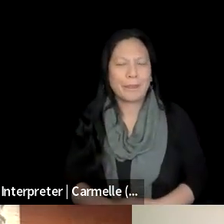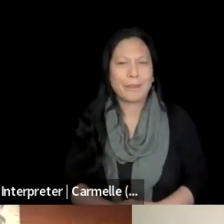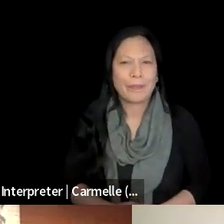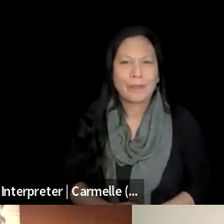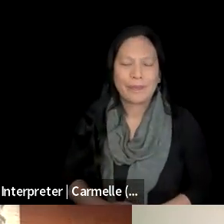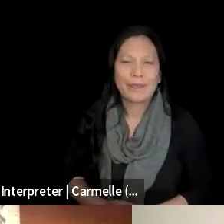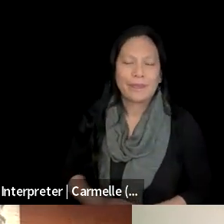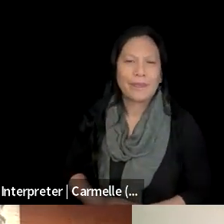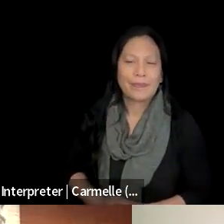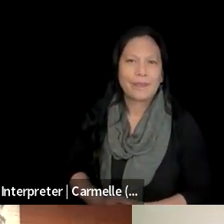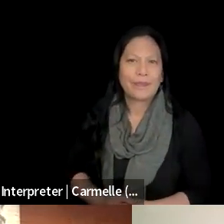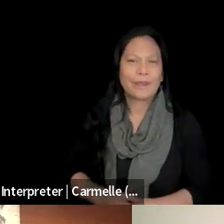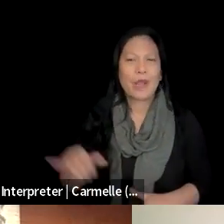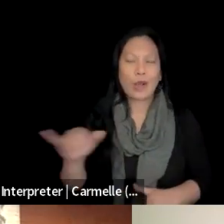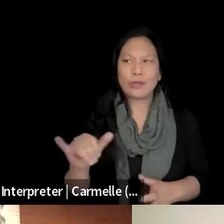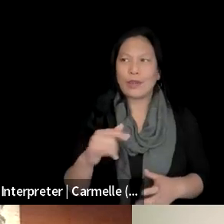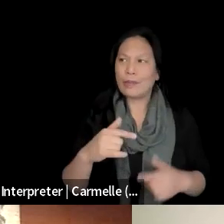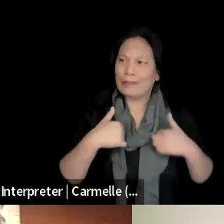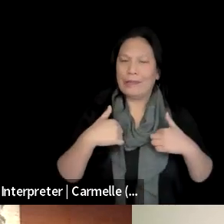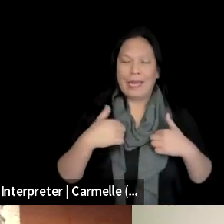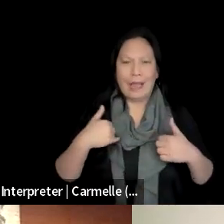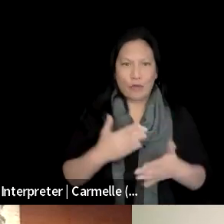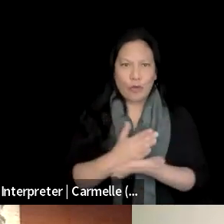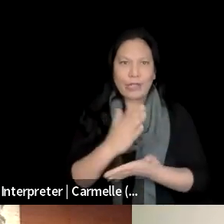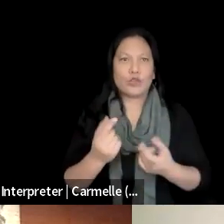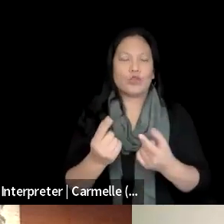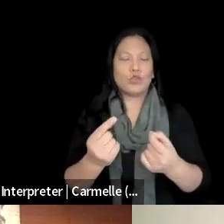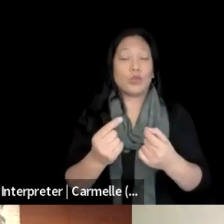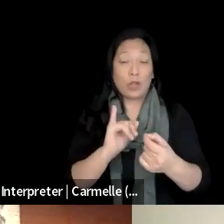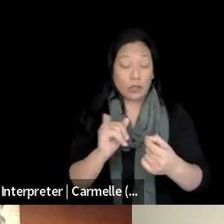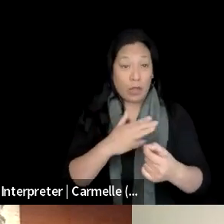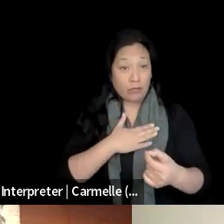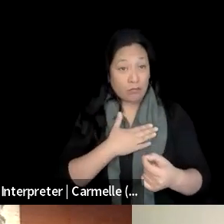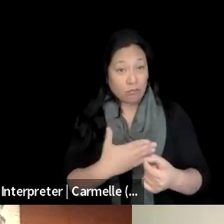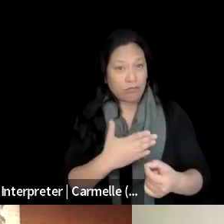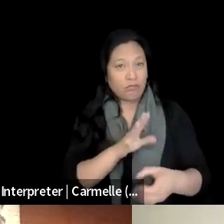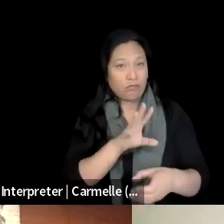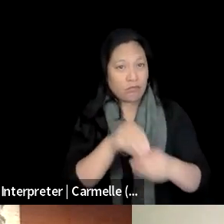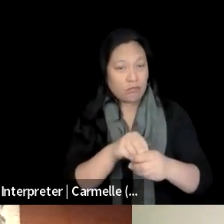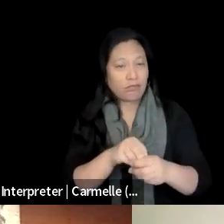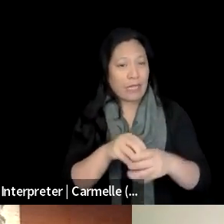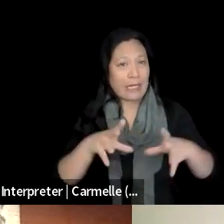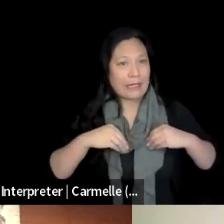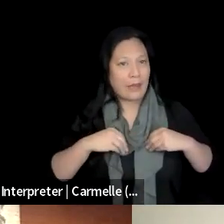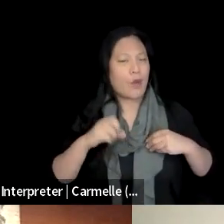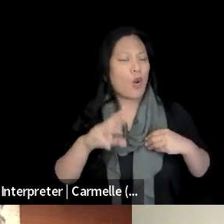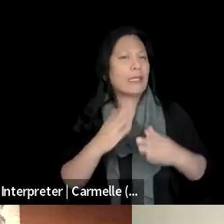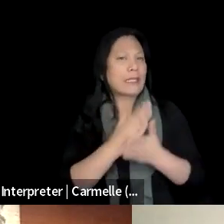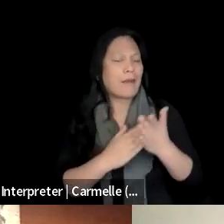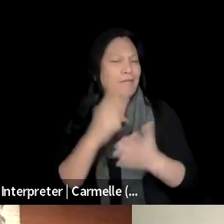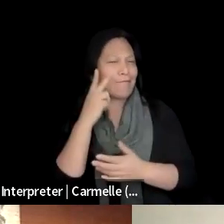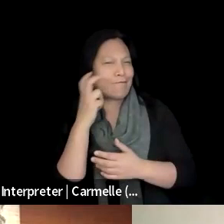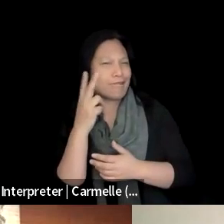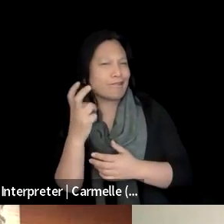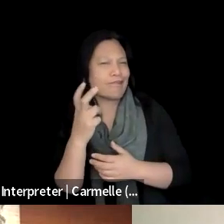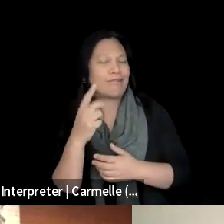And then the business of agency and buy-in does this, and the business of skepticism, which is a theme around community agreements. So